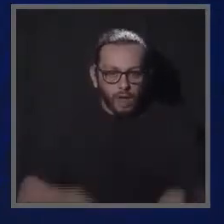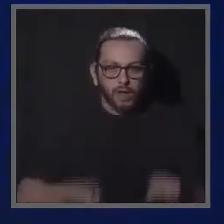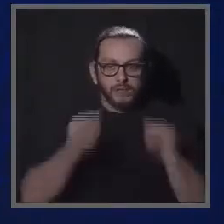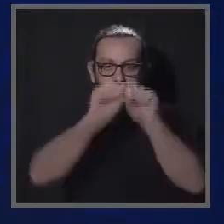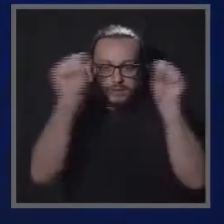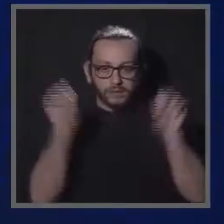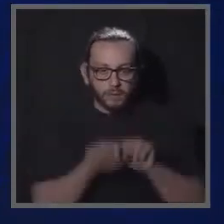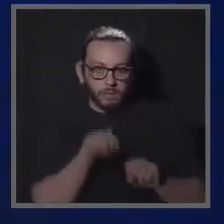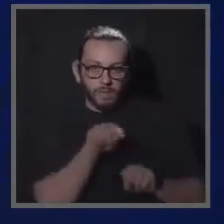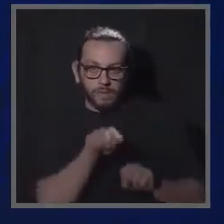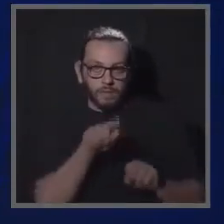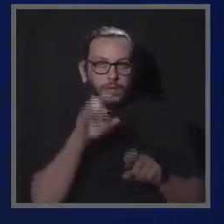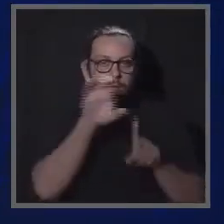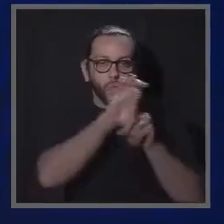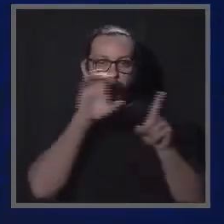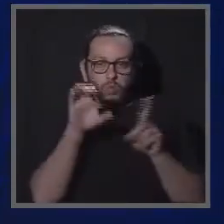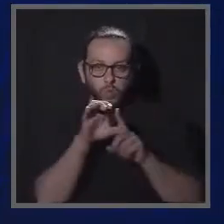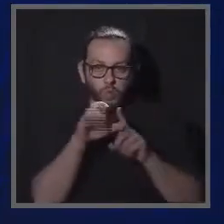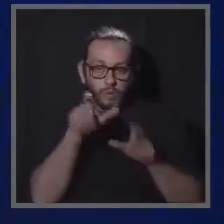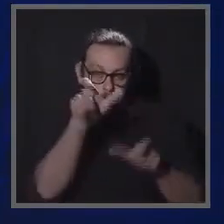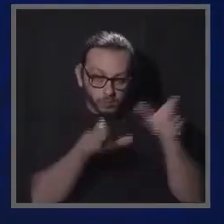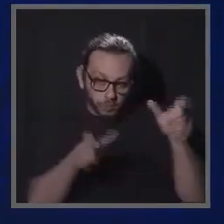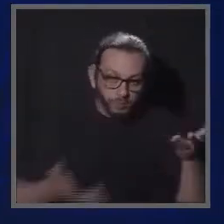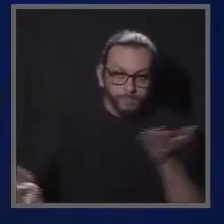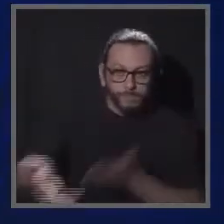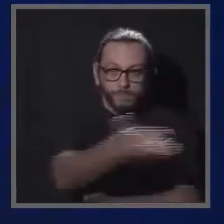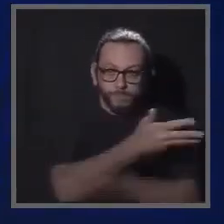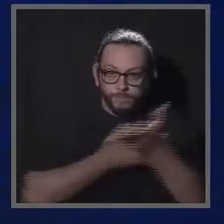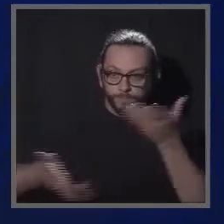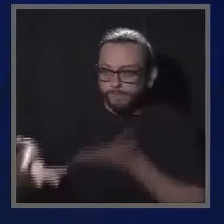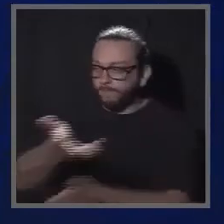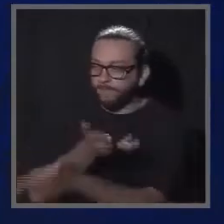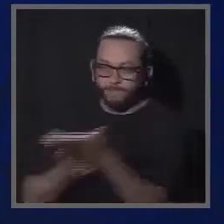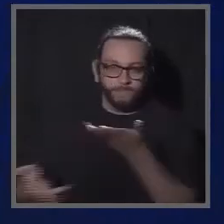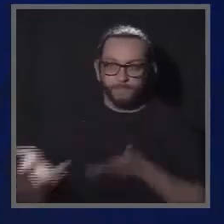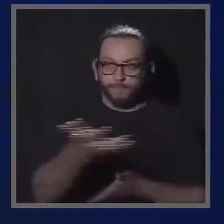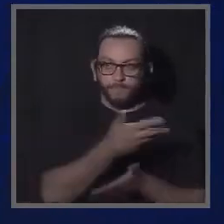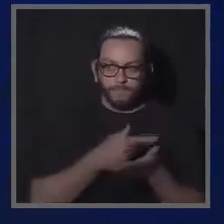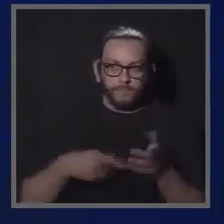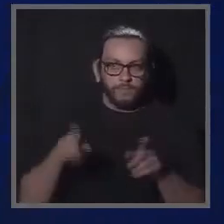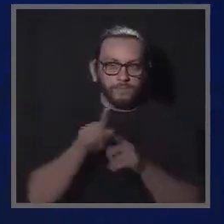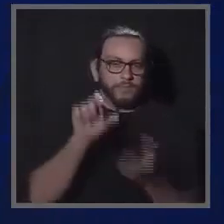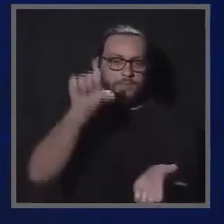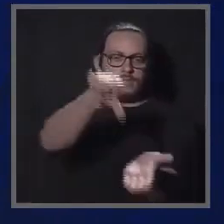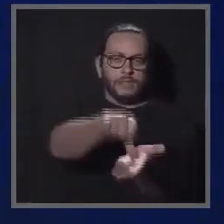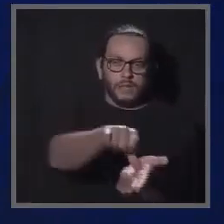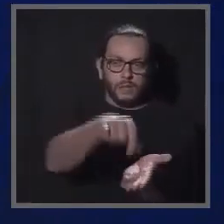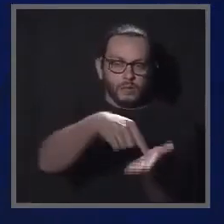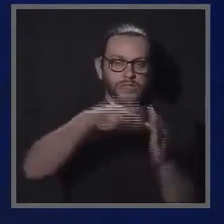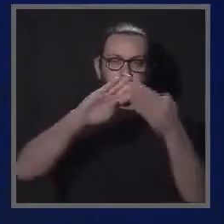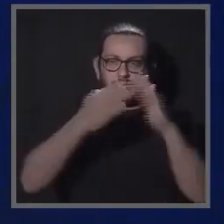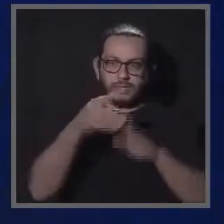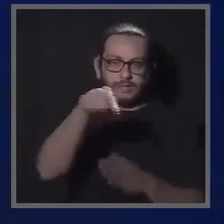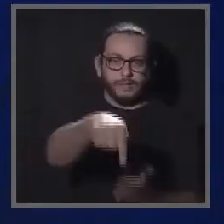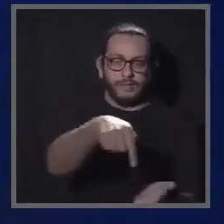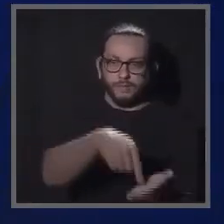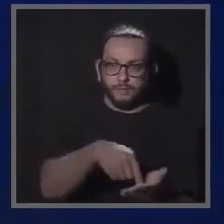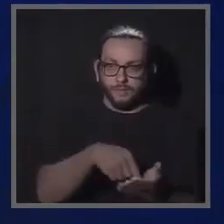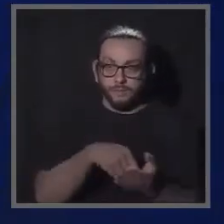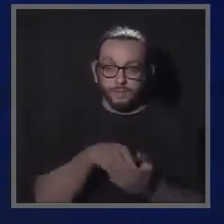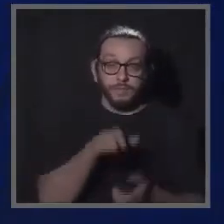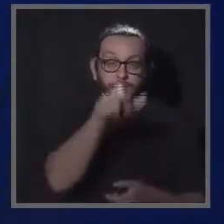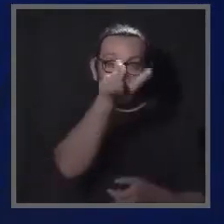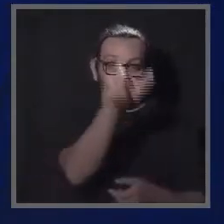and education at the heart of each territory as a place to belong, where artists,